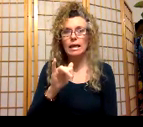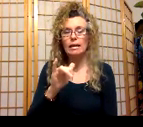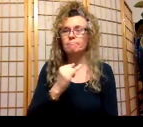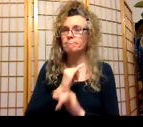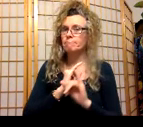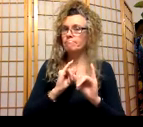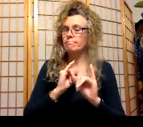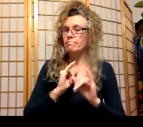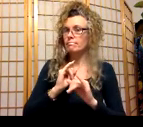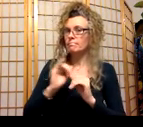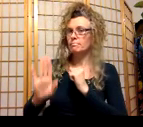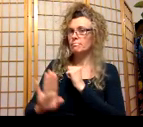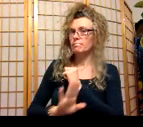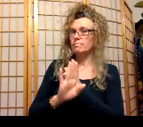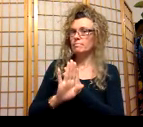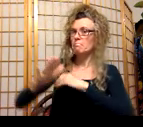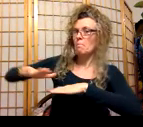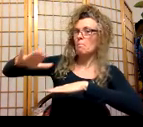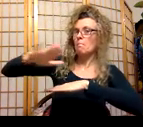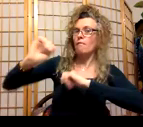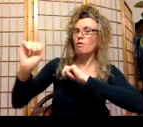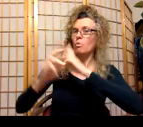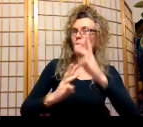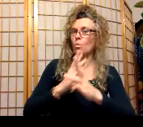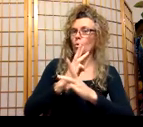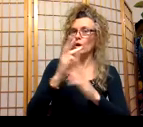It also states they are above all worldly rules.